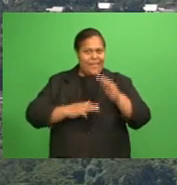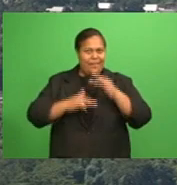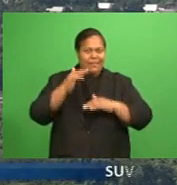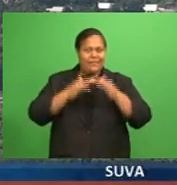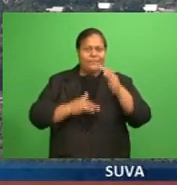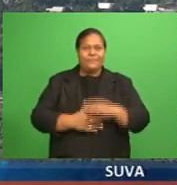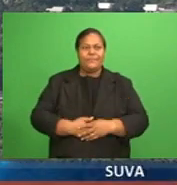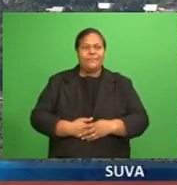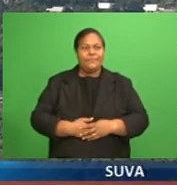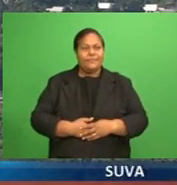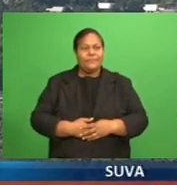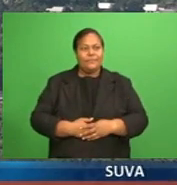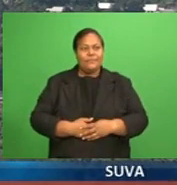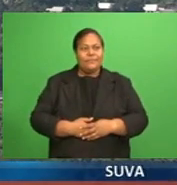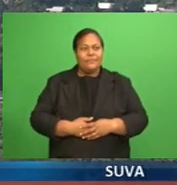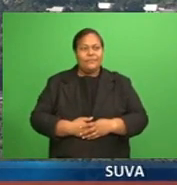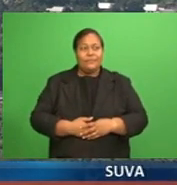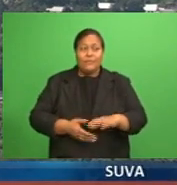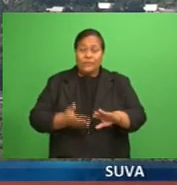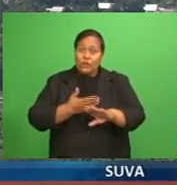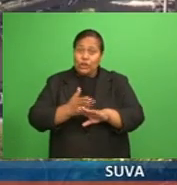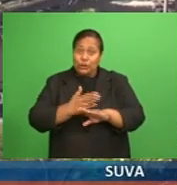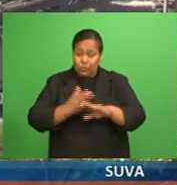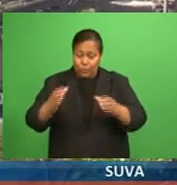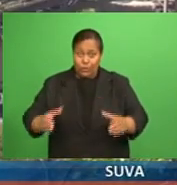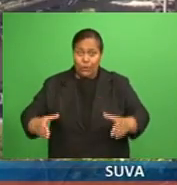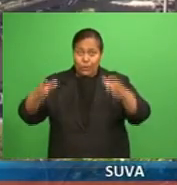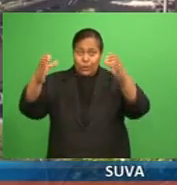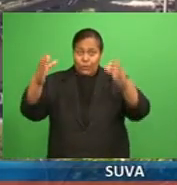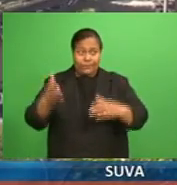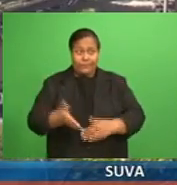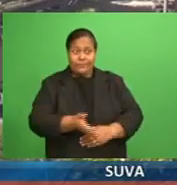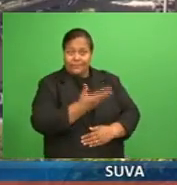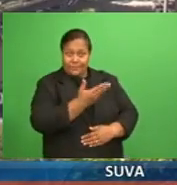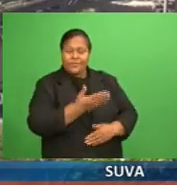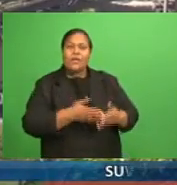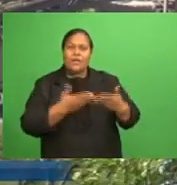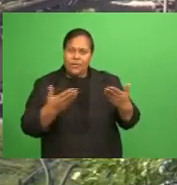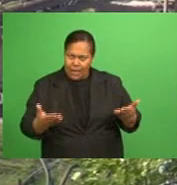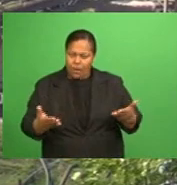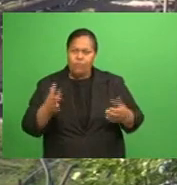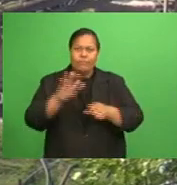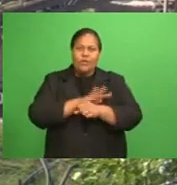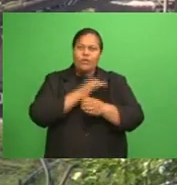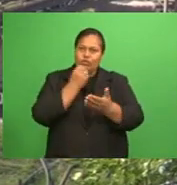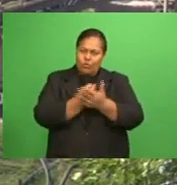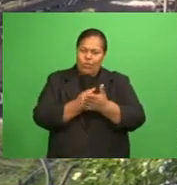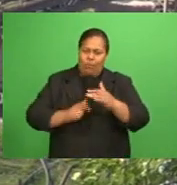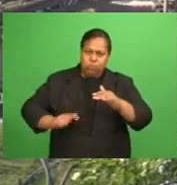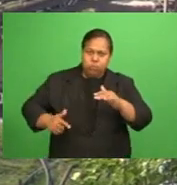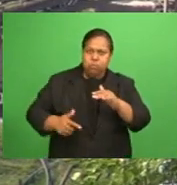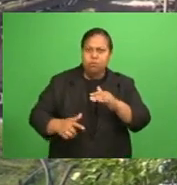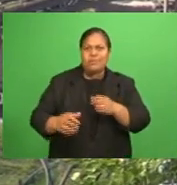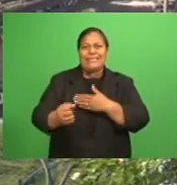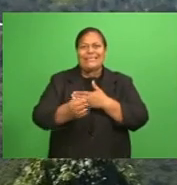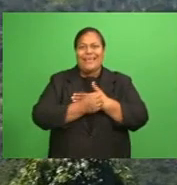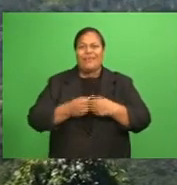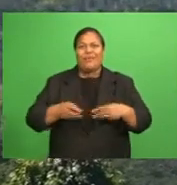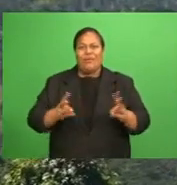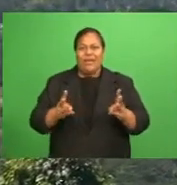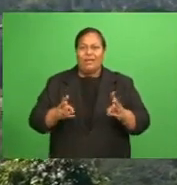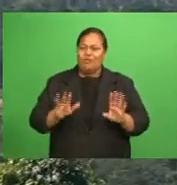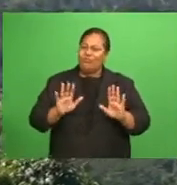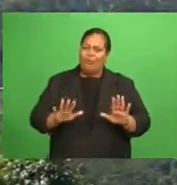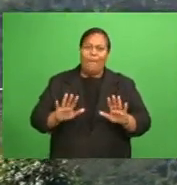The new dam is an alternative to ensure the tailings are collected in a safe manner, which will also reduce any form of